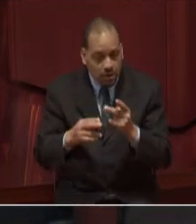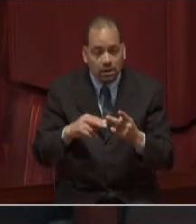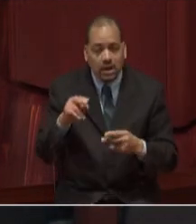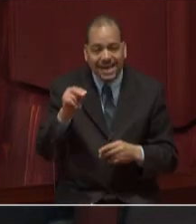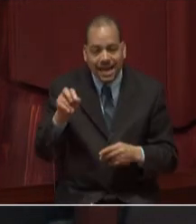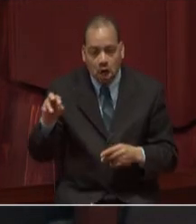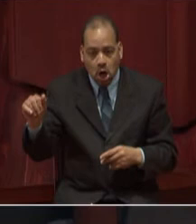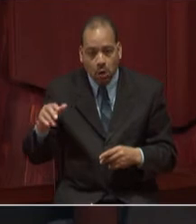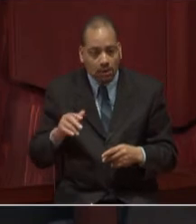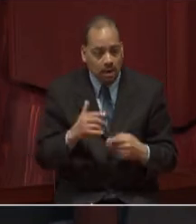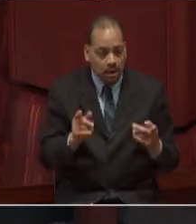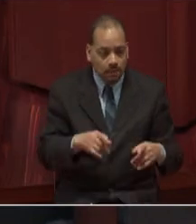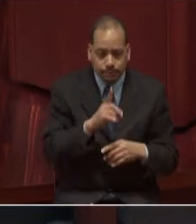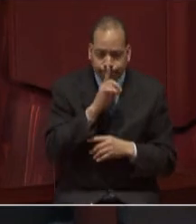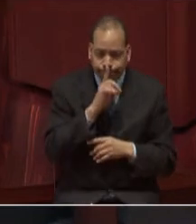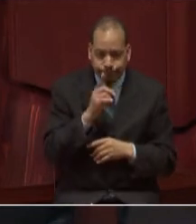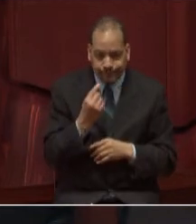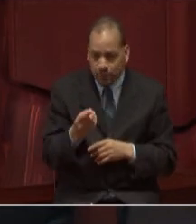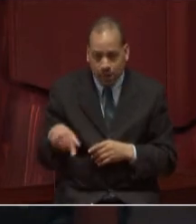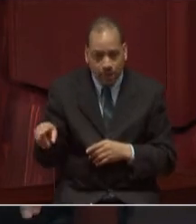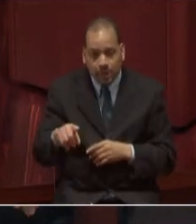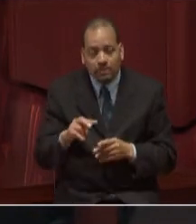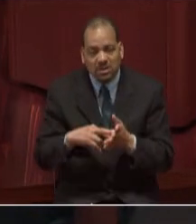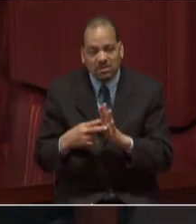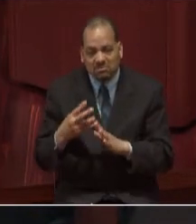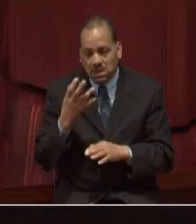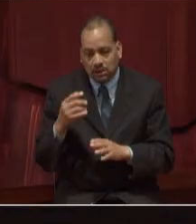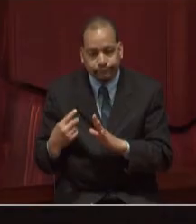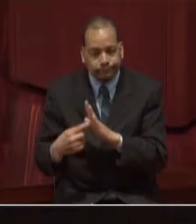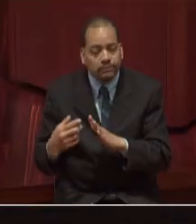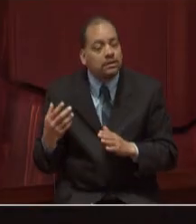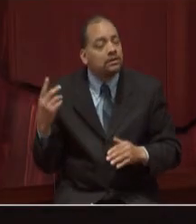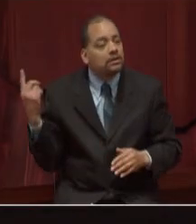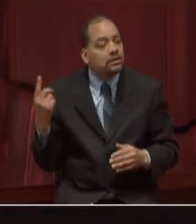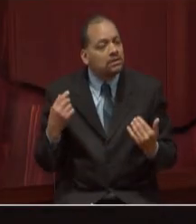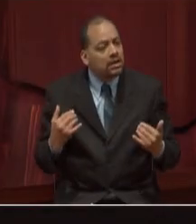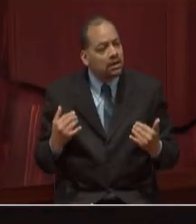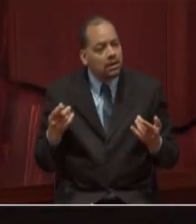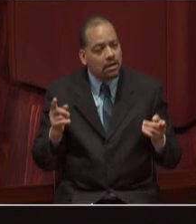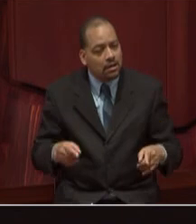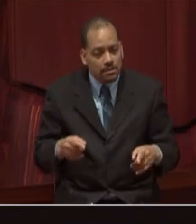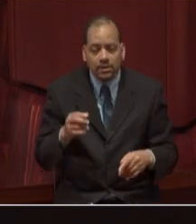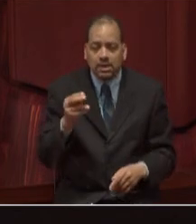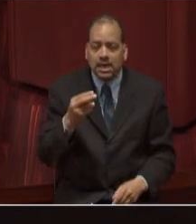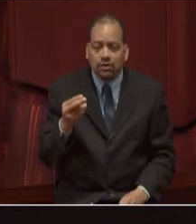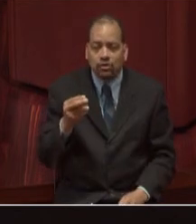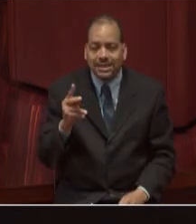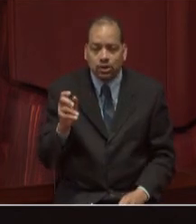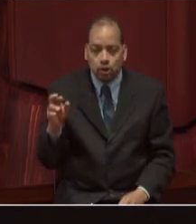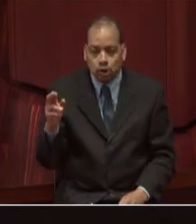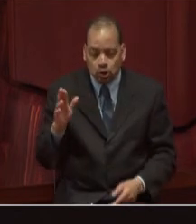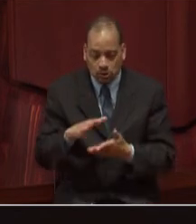them. That would have leaked, and so, just reinforcing your point. Let me turn to you, John. By the time Kissinger then became Secretary of State, the sort of the other